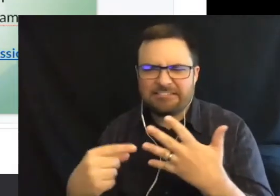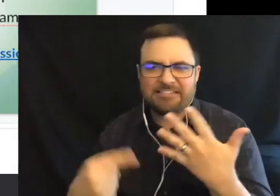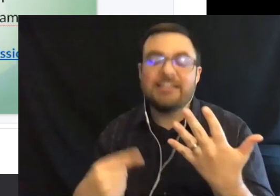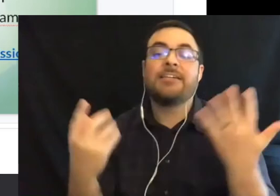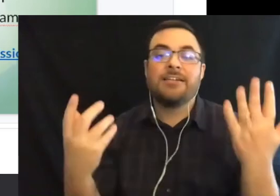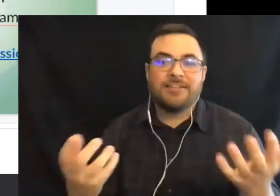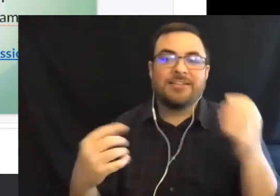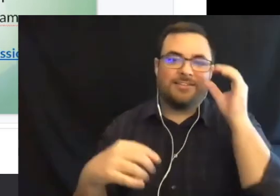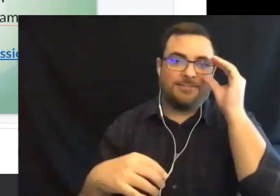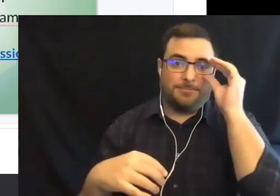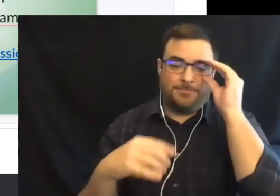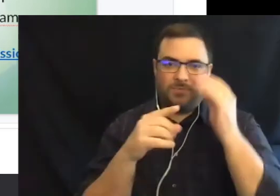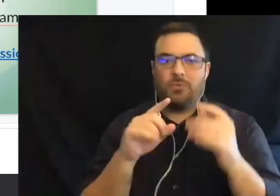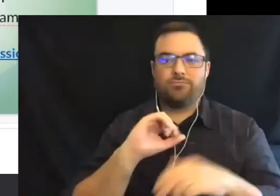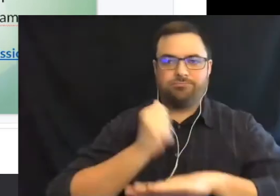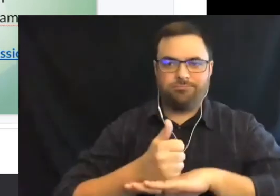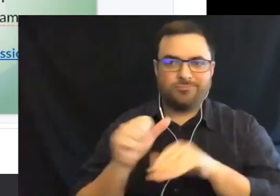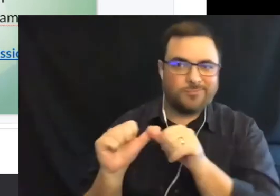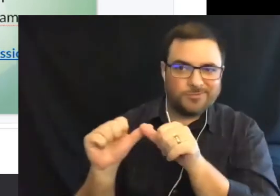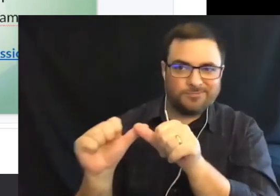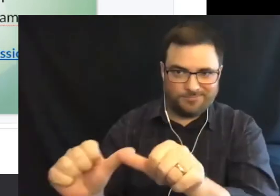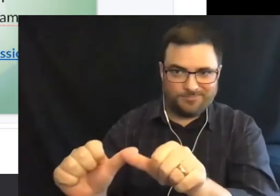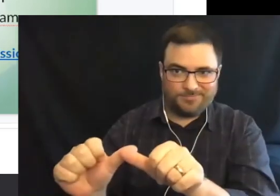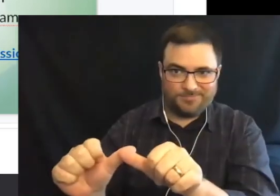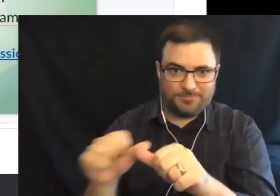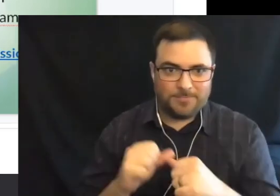out where we put it. So we're trying to stay consistent that way.